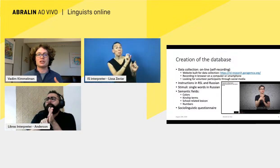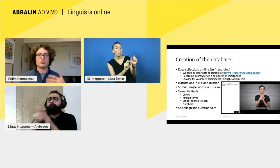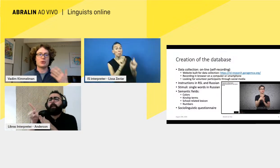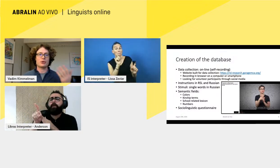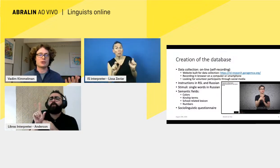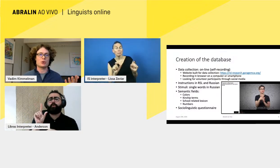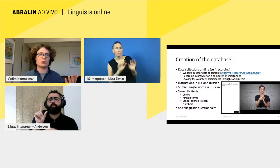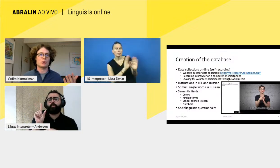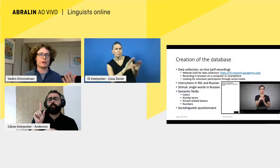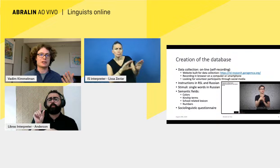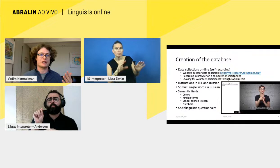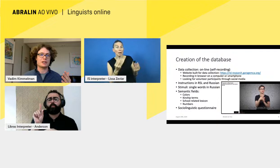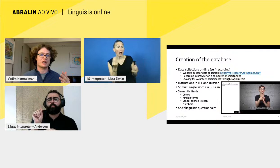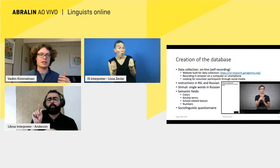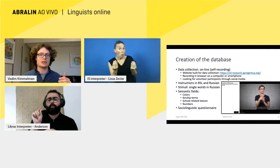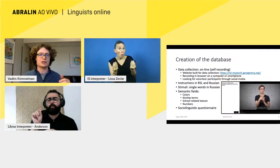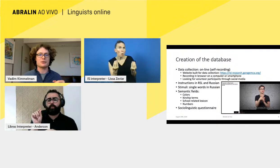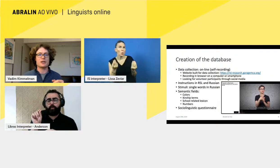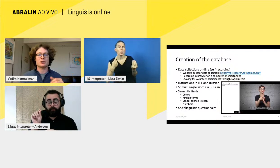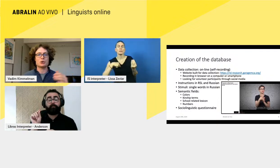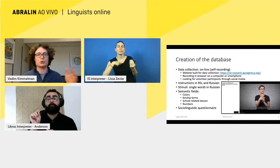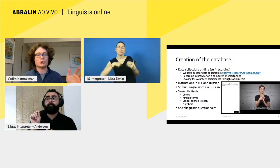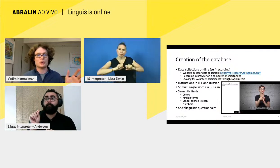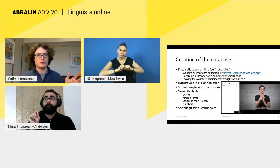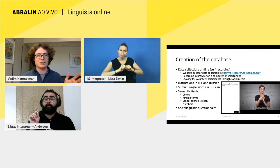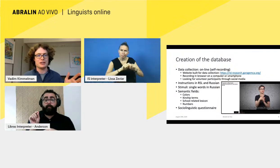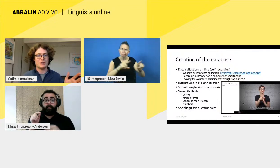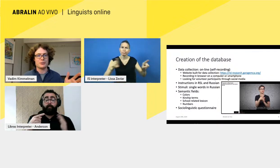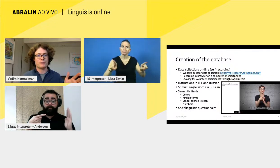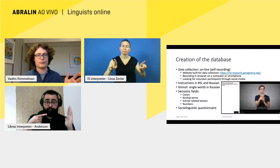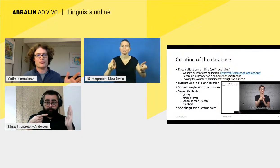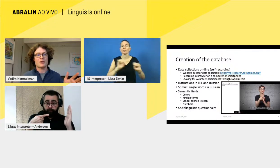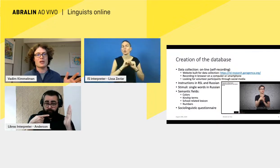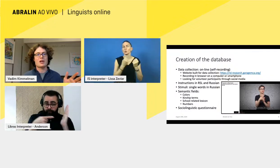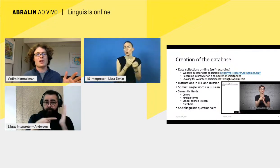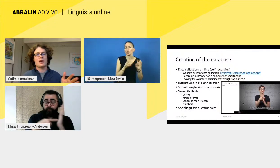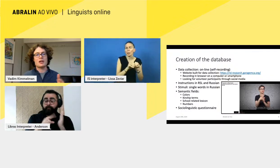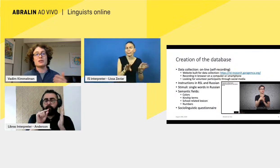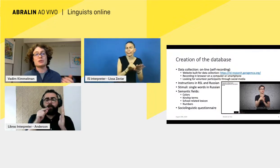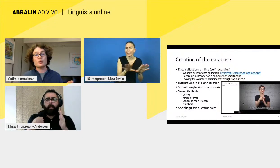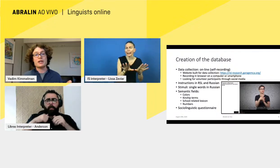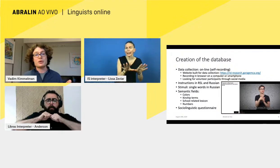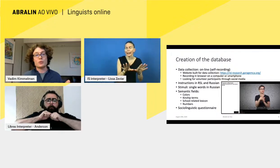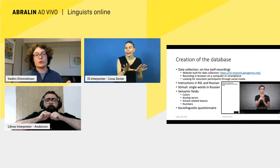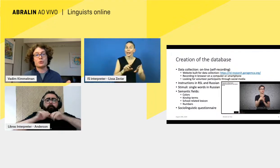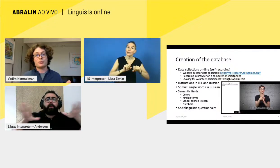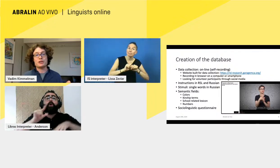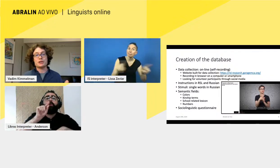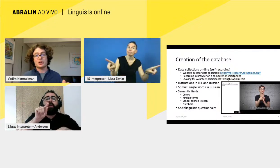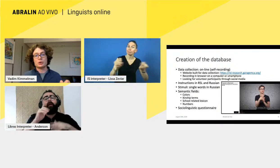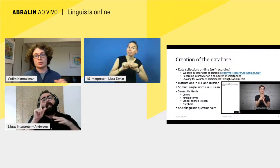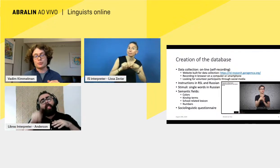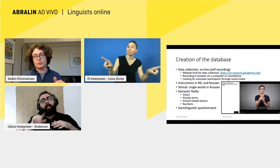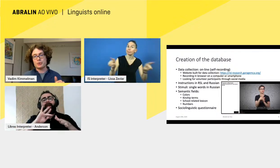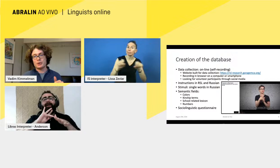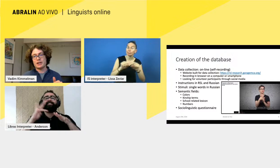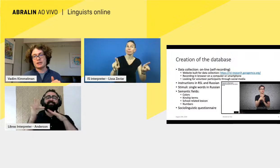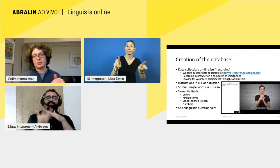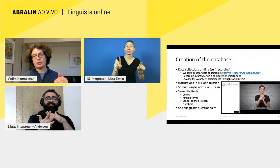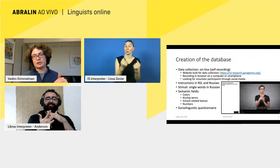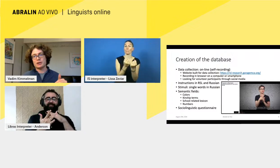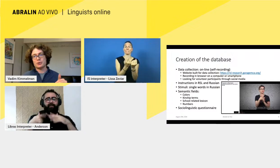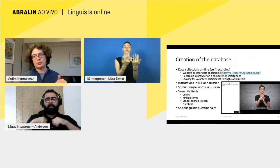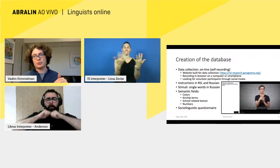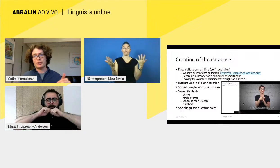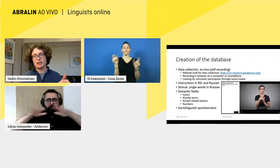information about this ongoing data collection via social media. And this way we could reach a lot of people,